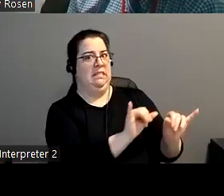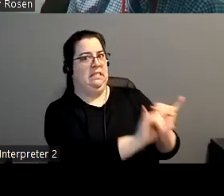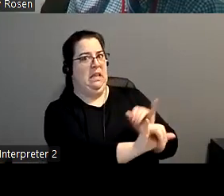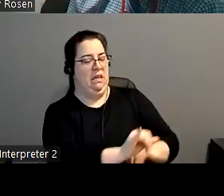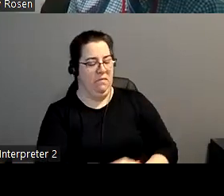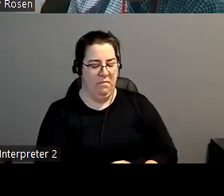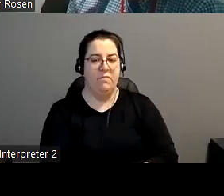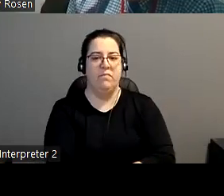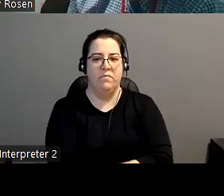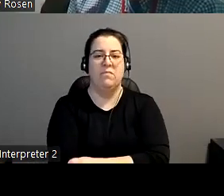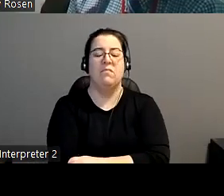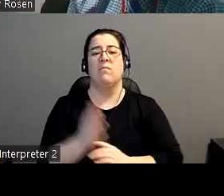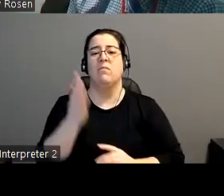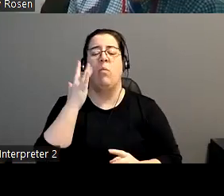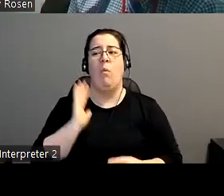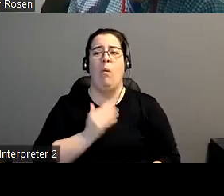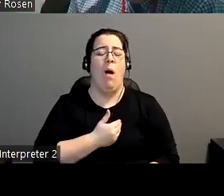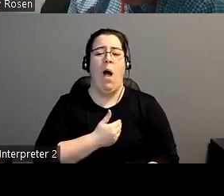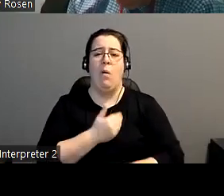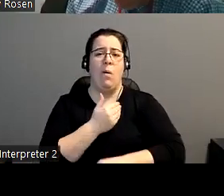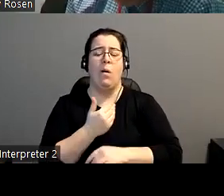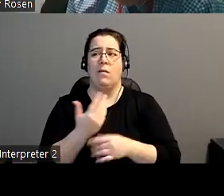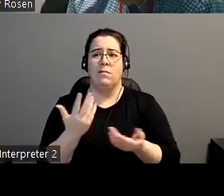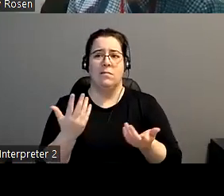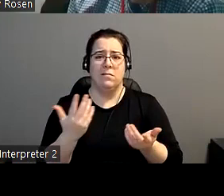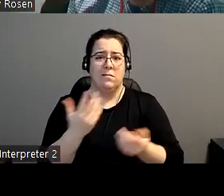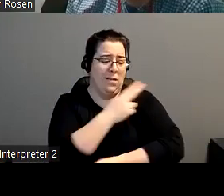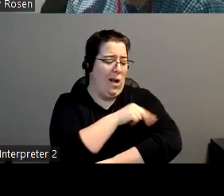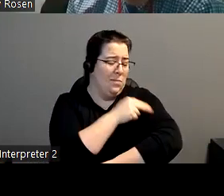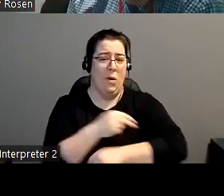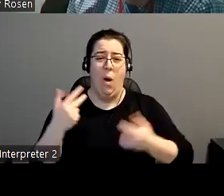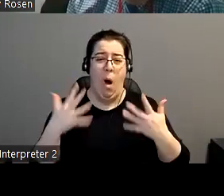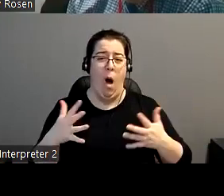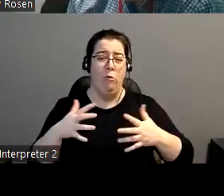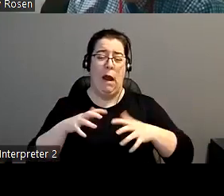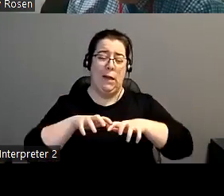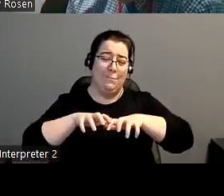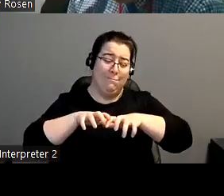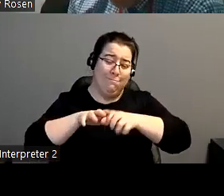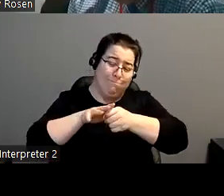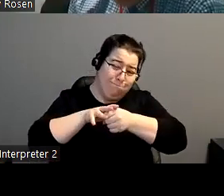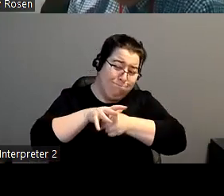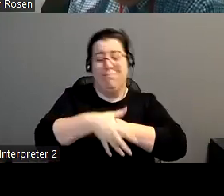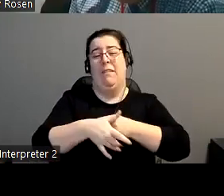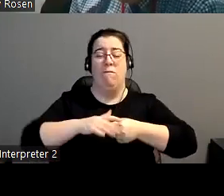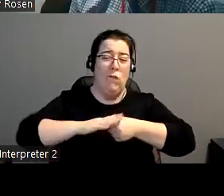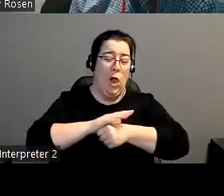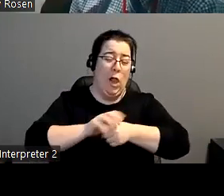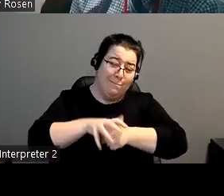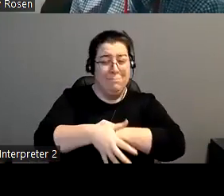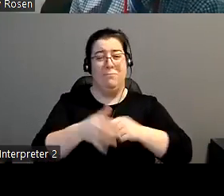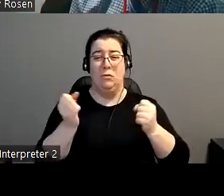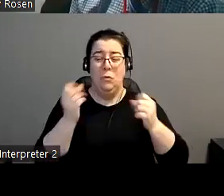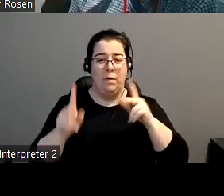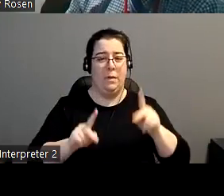were already overrun. But we are starting to build